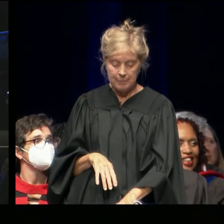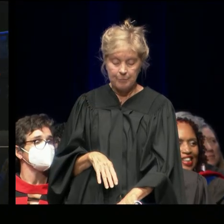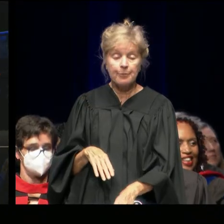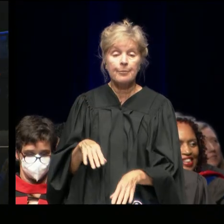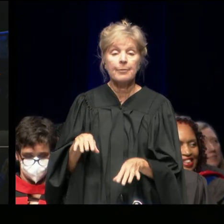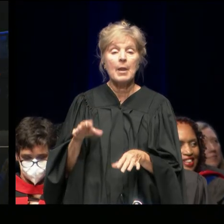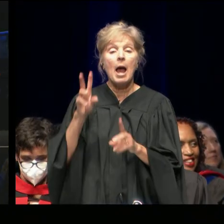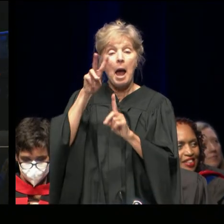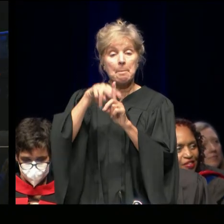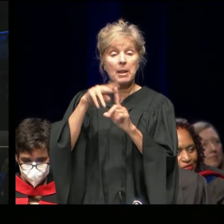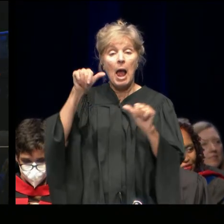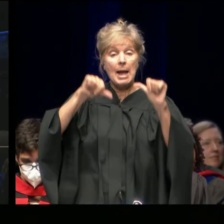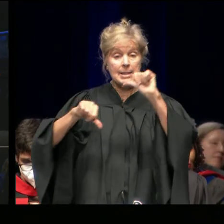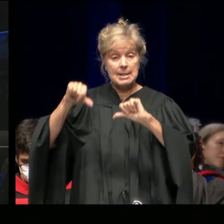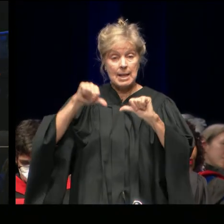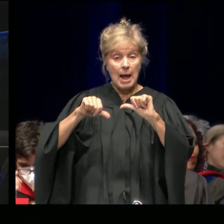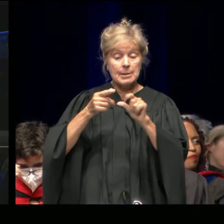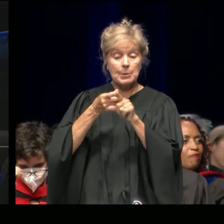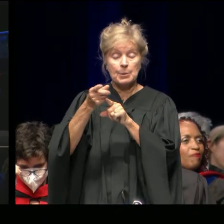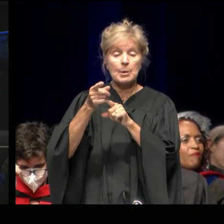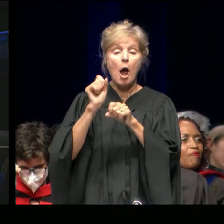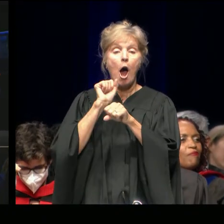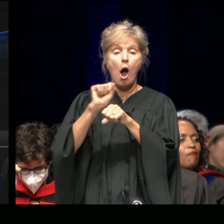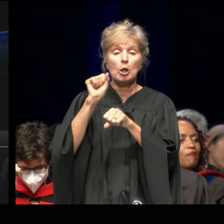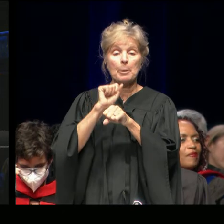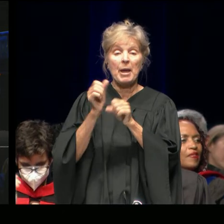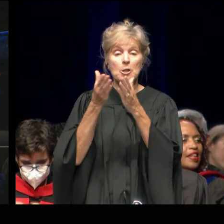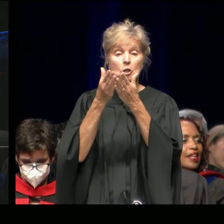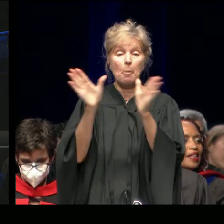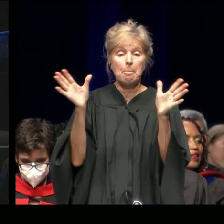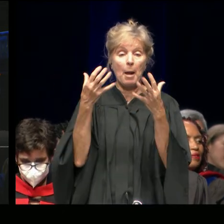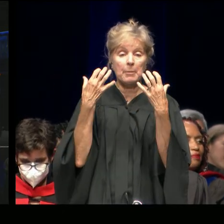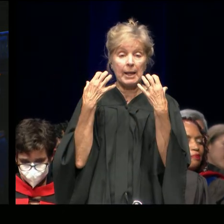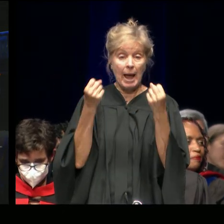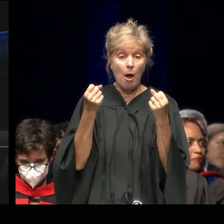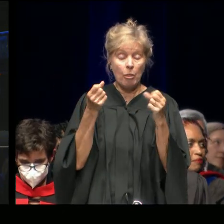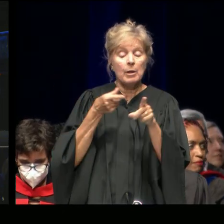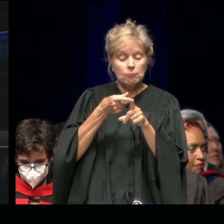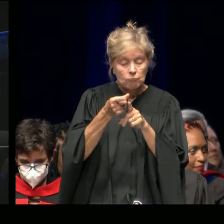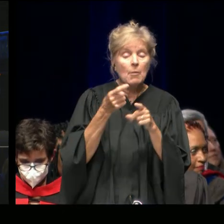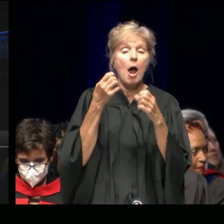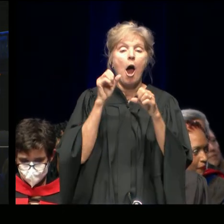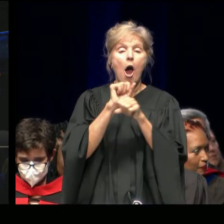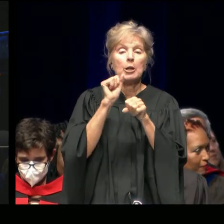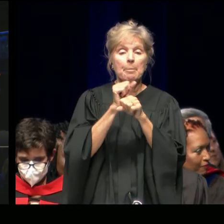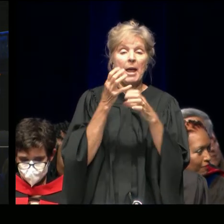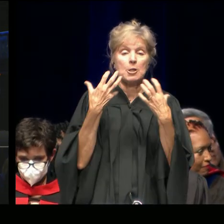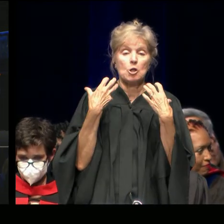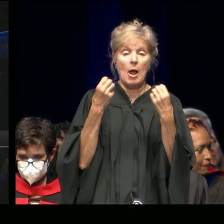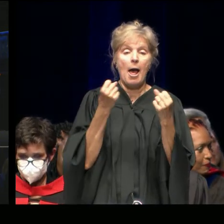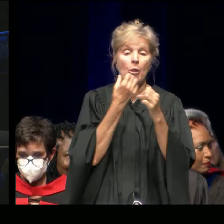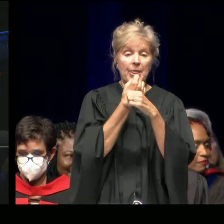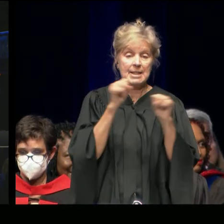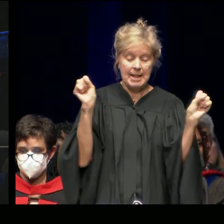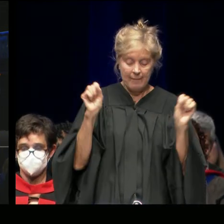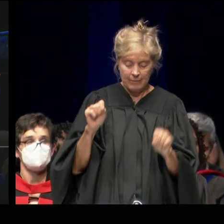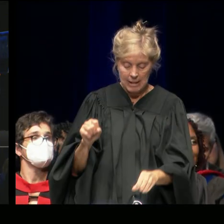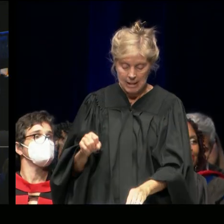Bachelor of Applied Science in Occupational and Public Health, Occupational Health and Safety.